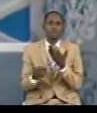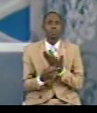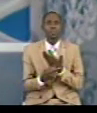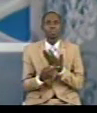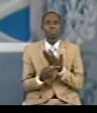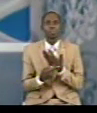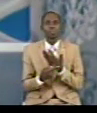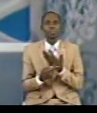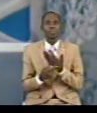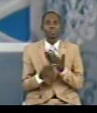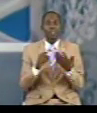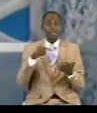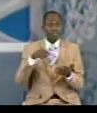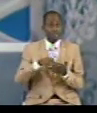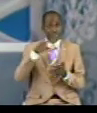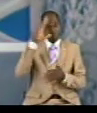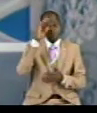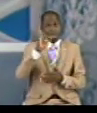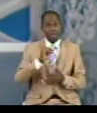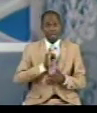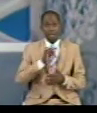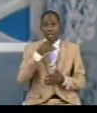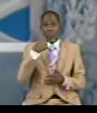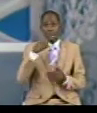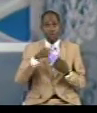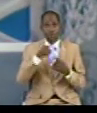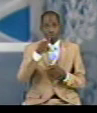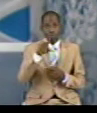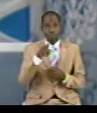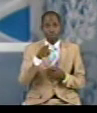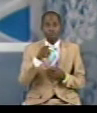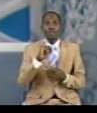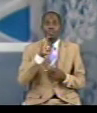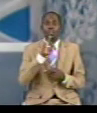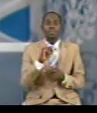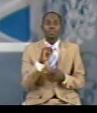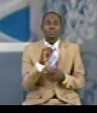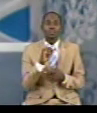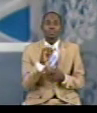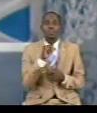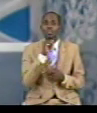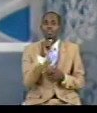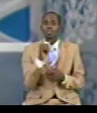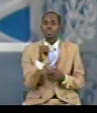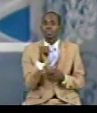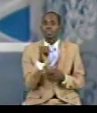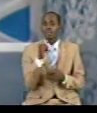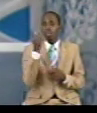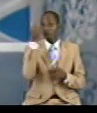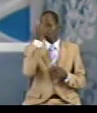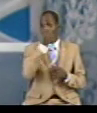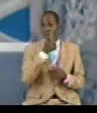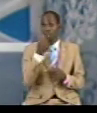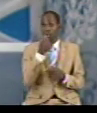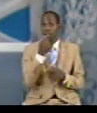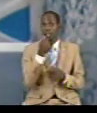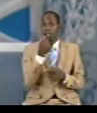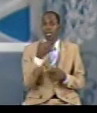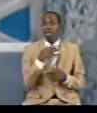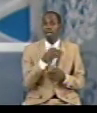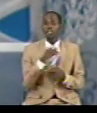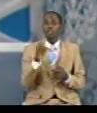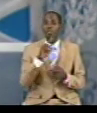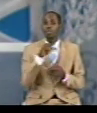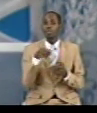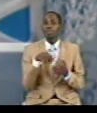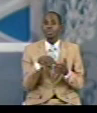This man I'm talking about is not an African. And the place where this man was brought to,